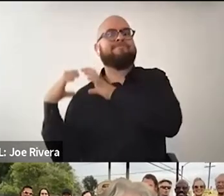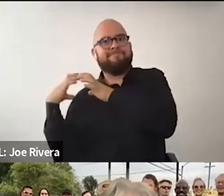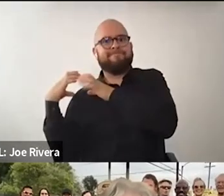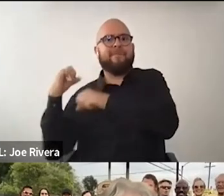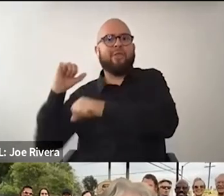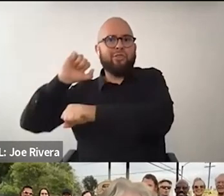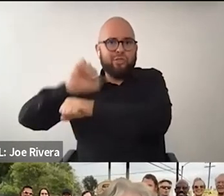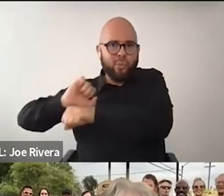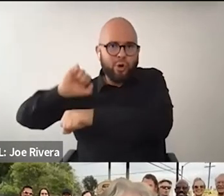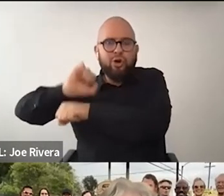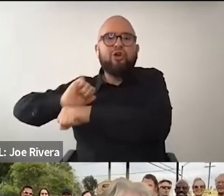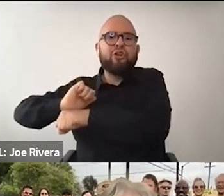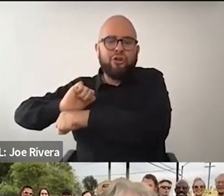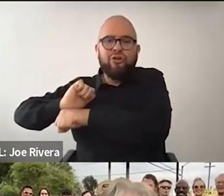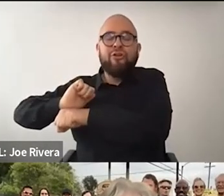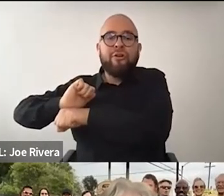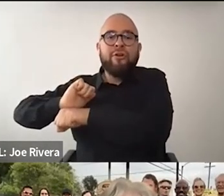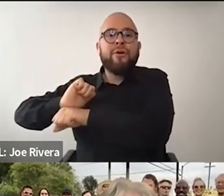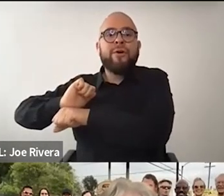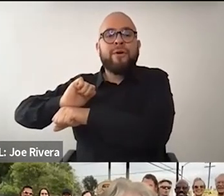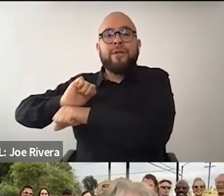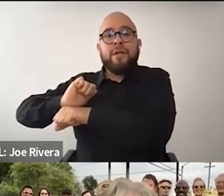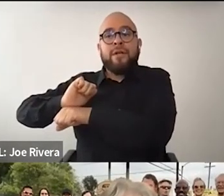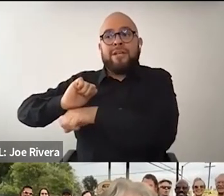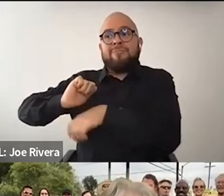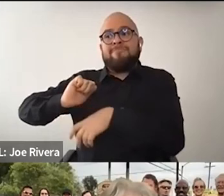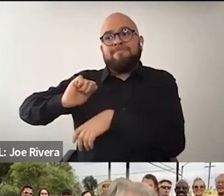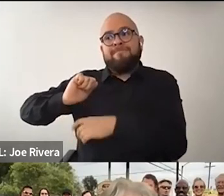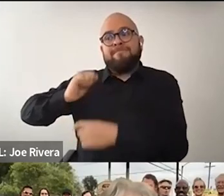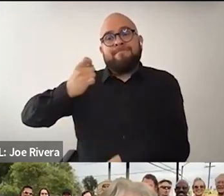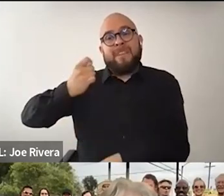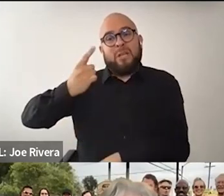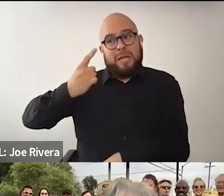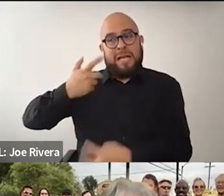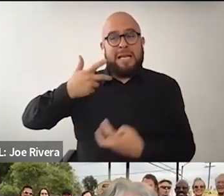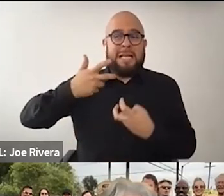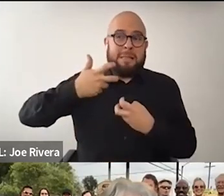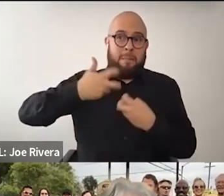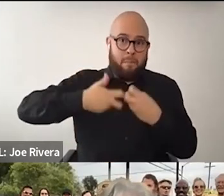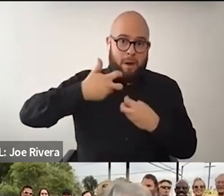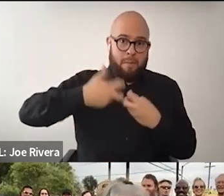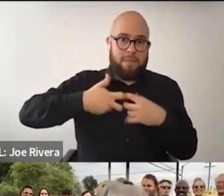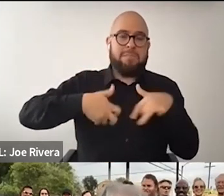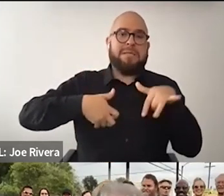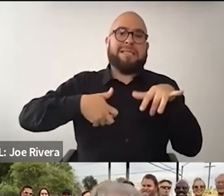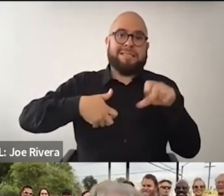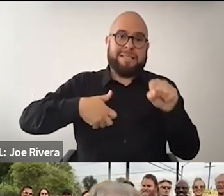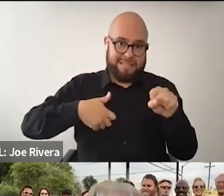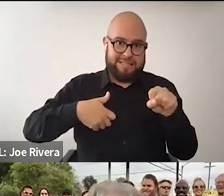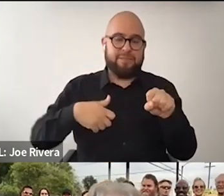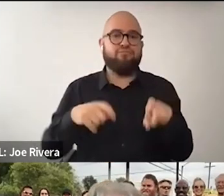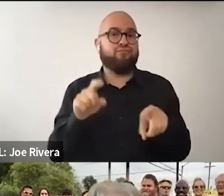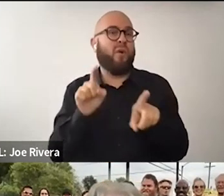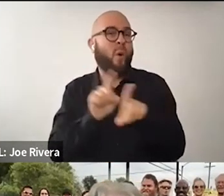presents problems, but also presents opportunities. I think when Netflix joined